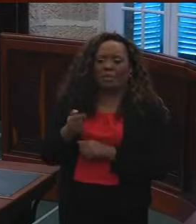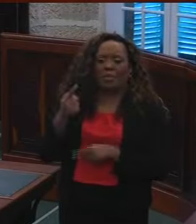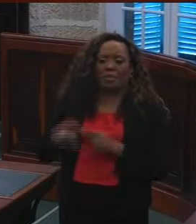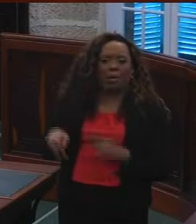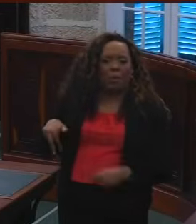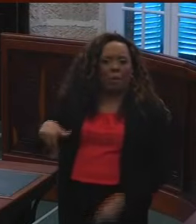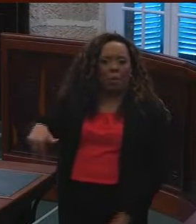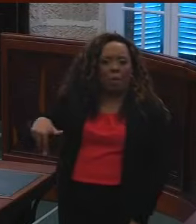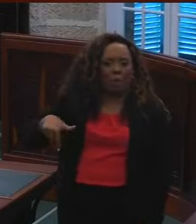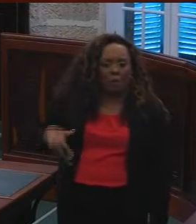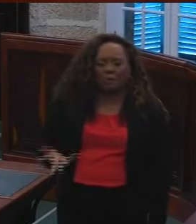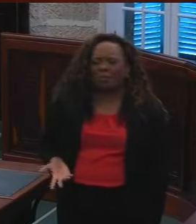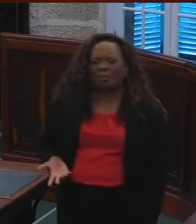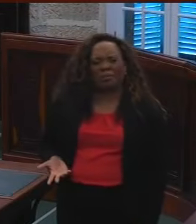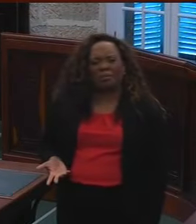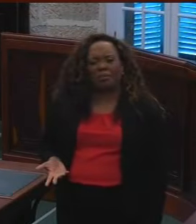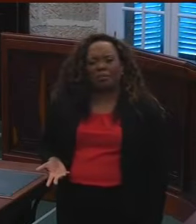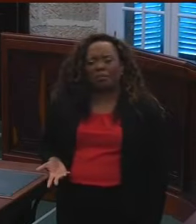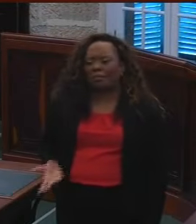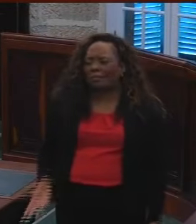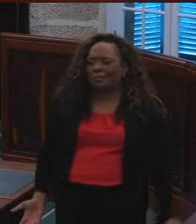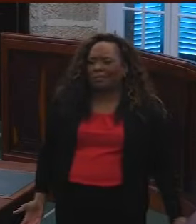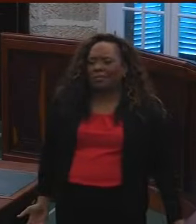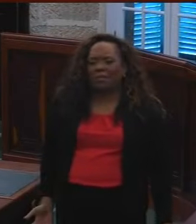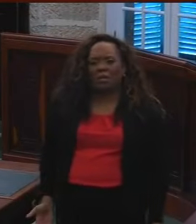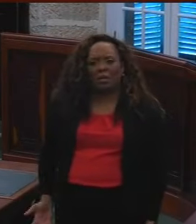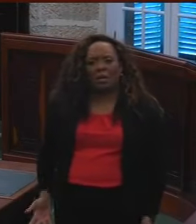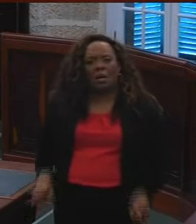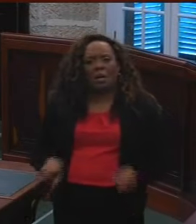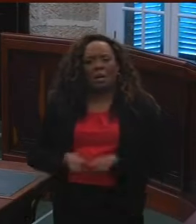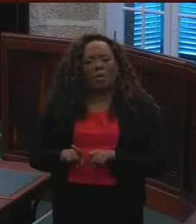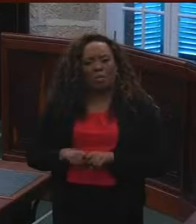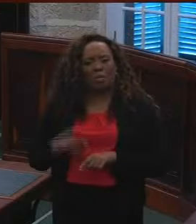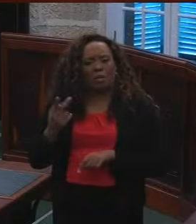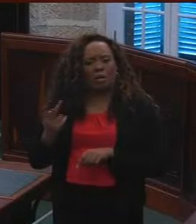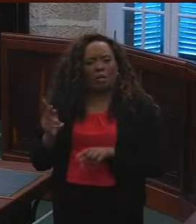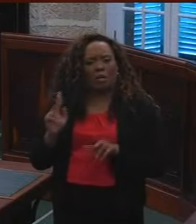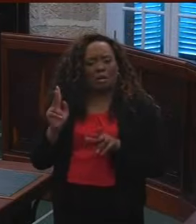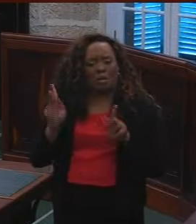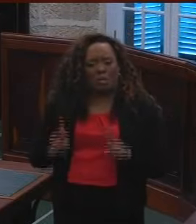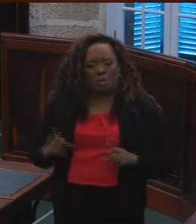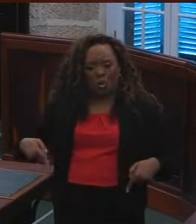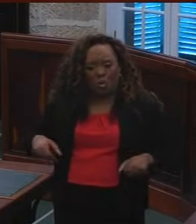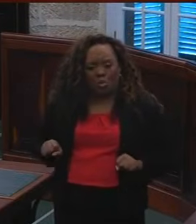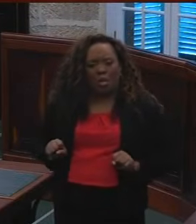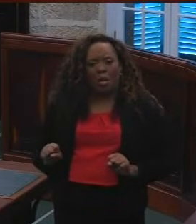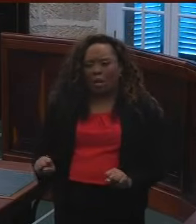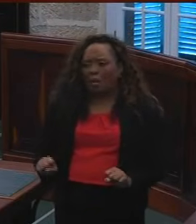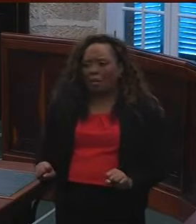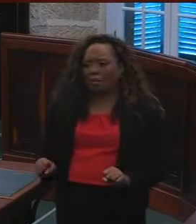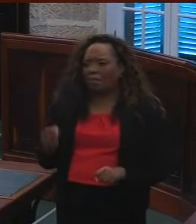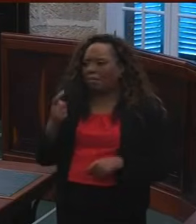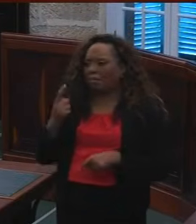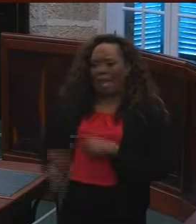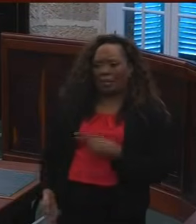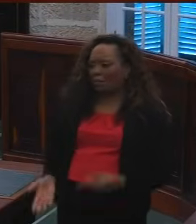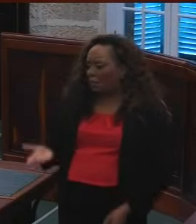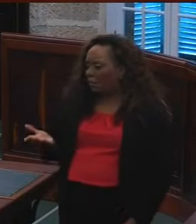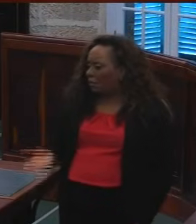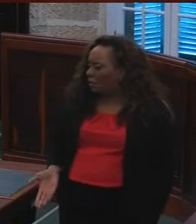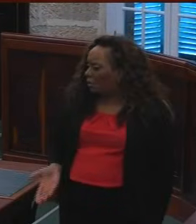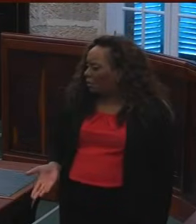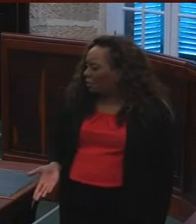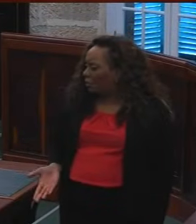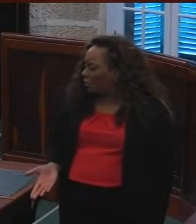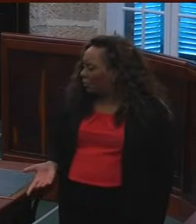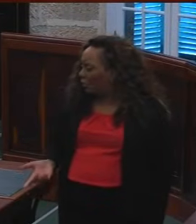disabilities, I know that is a joke, because a wheelchair user cannot get up that bridge, Mr. Speaker, sir. So I've said to the